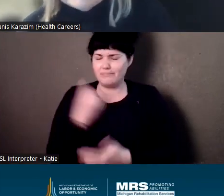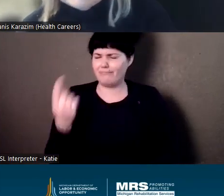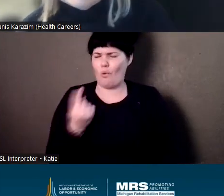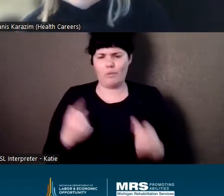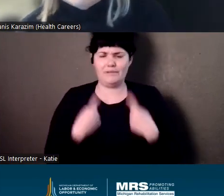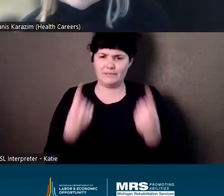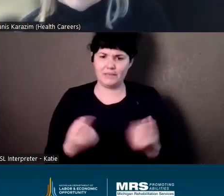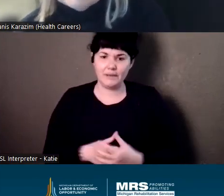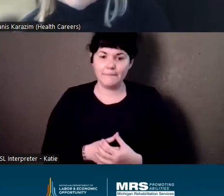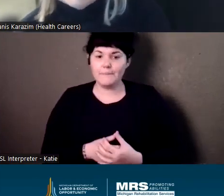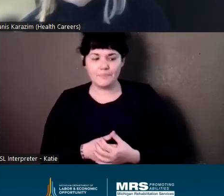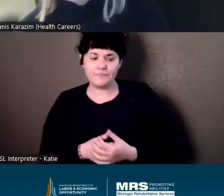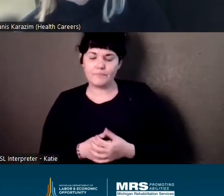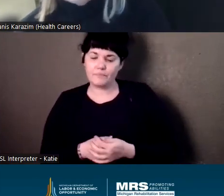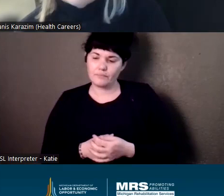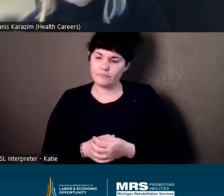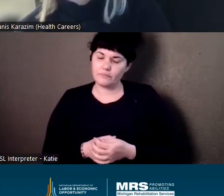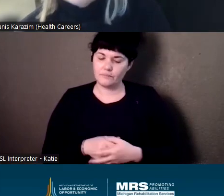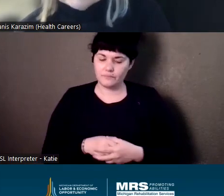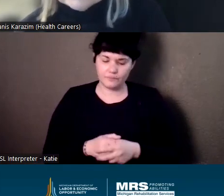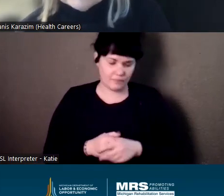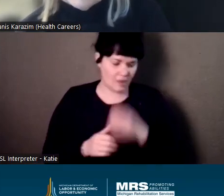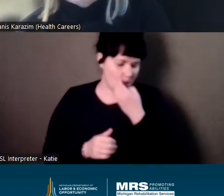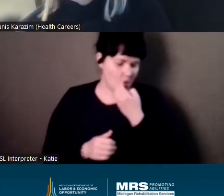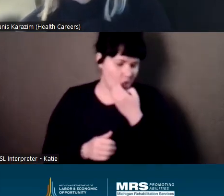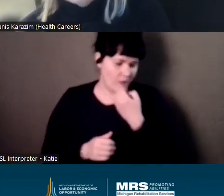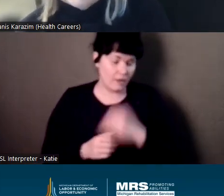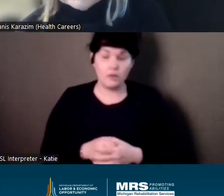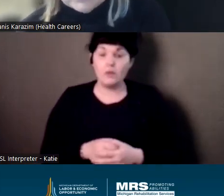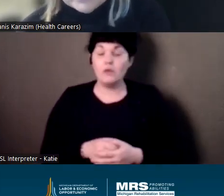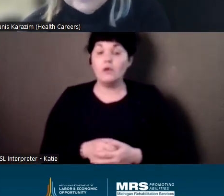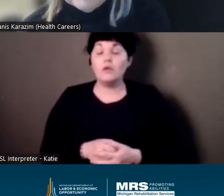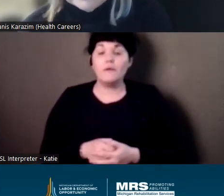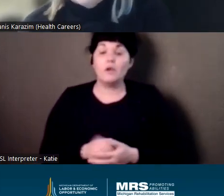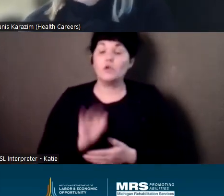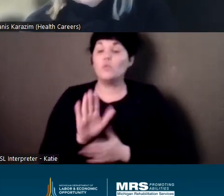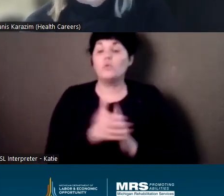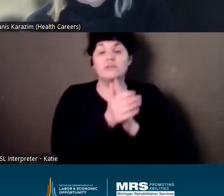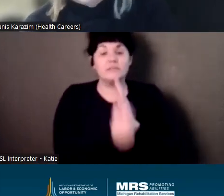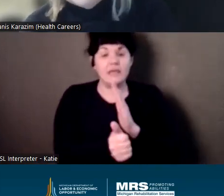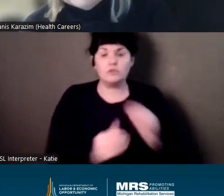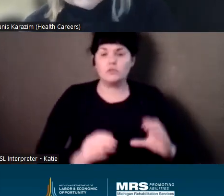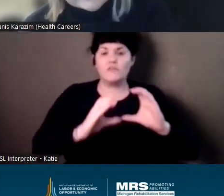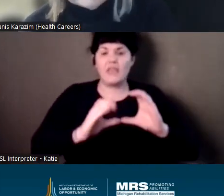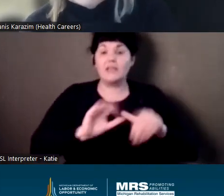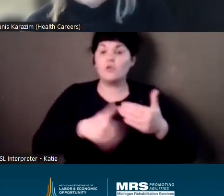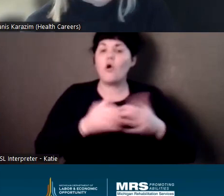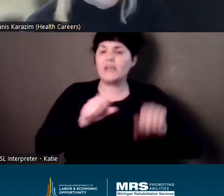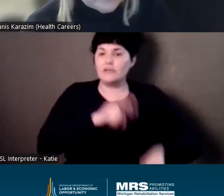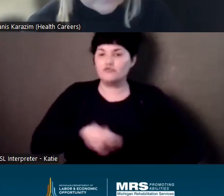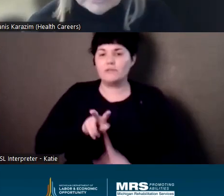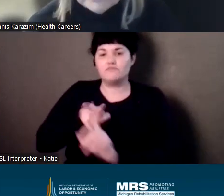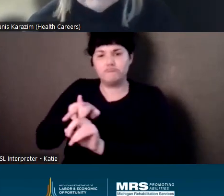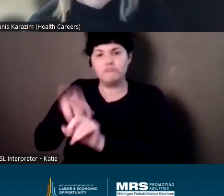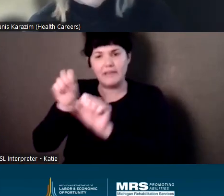the skills and the certifications are transferable and transportable. So if you decide to move